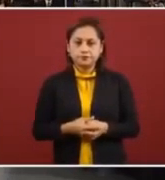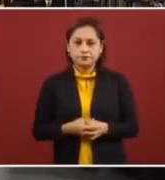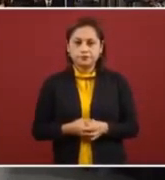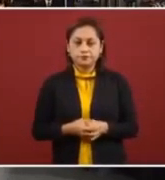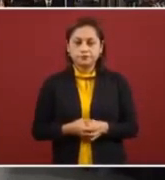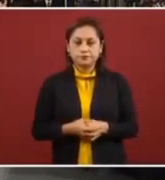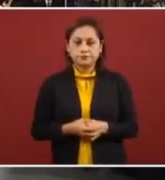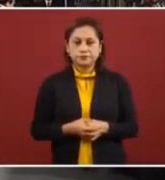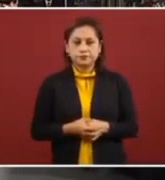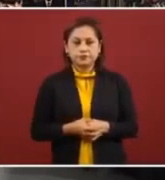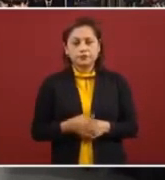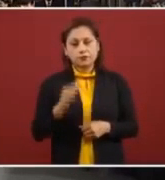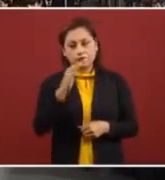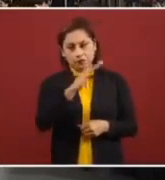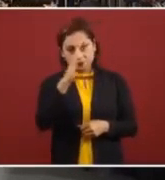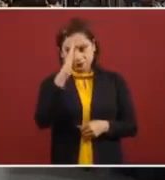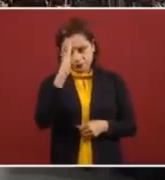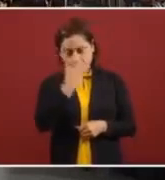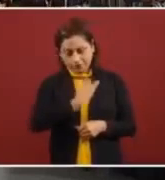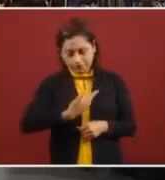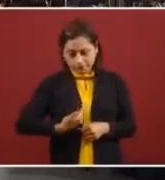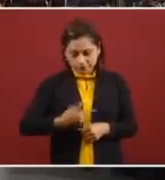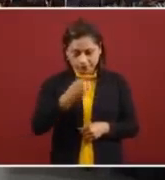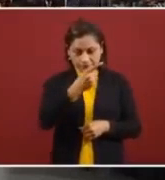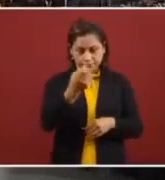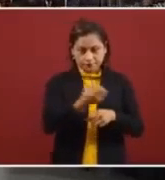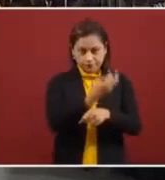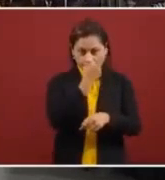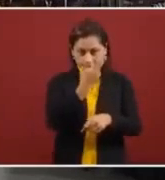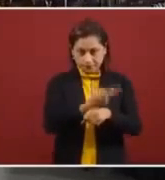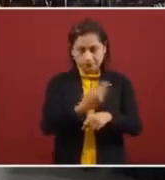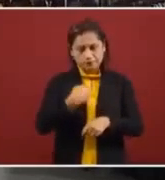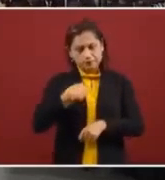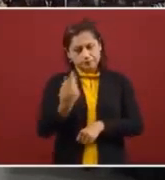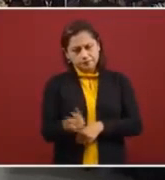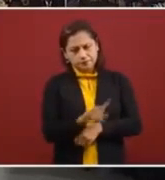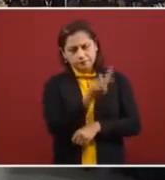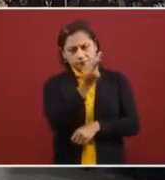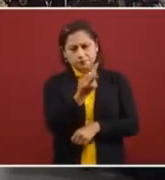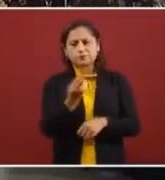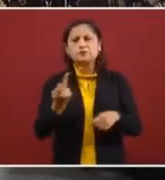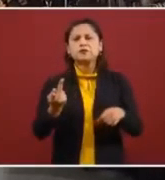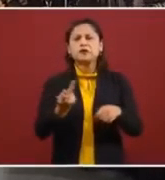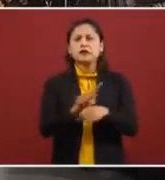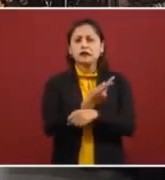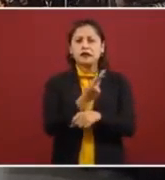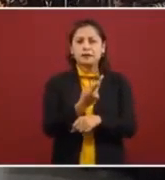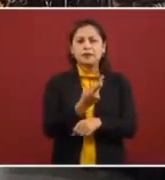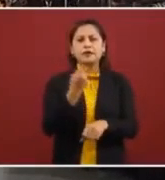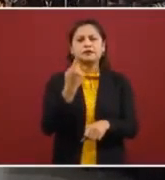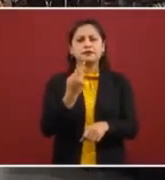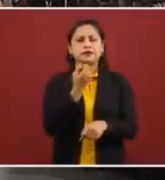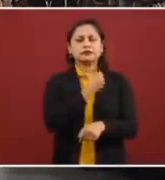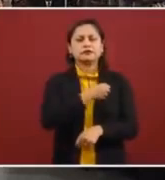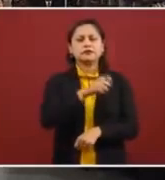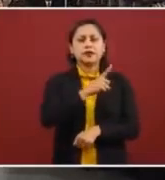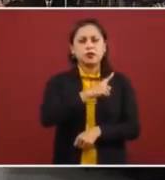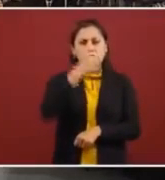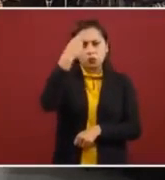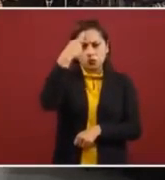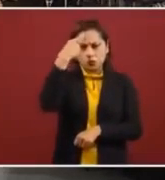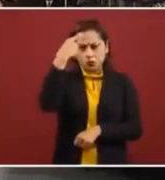Señor presidente, señor secretario, ¿cuál es el estado actual de la salud emocional de los mexicanos? What is